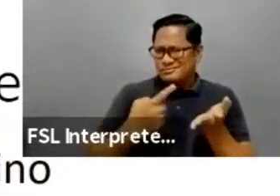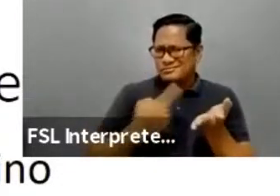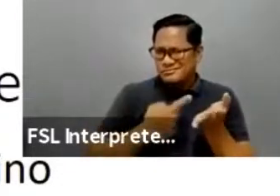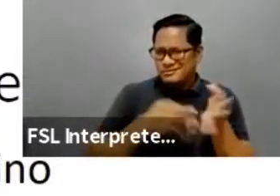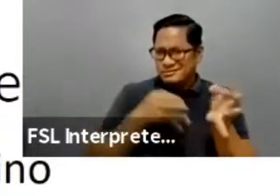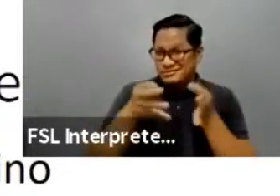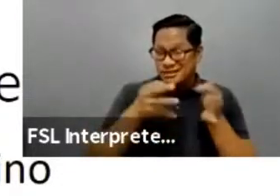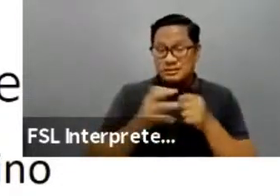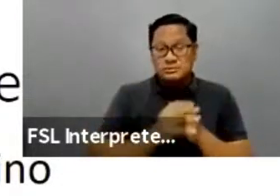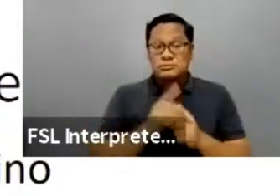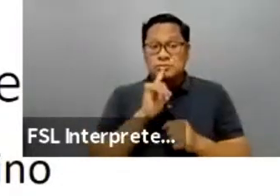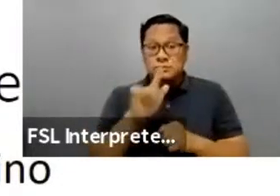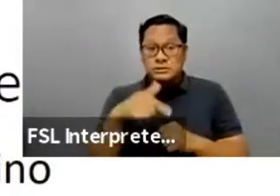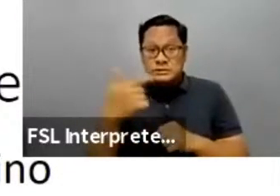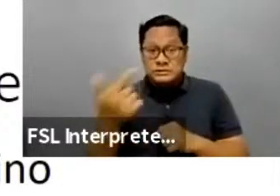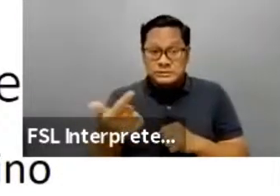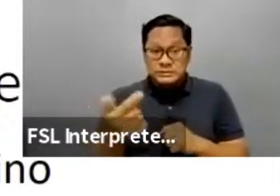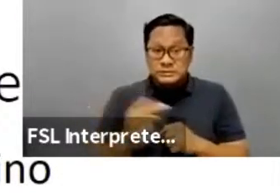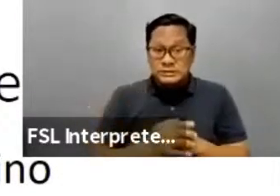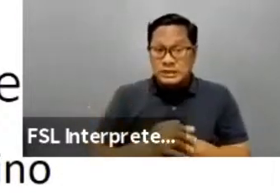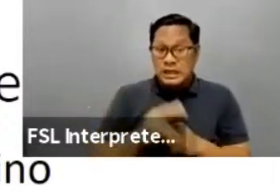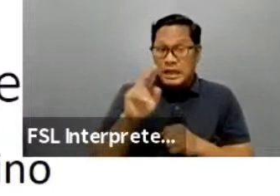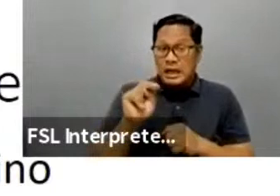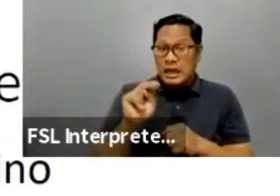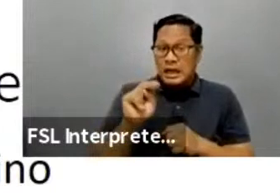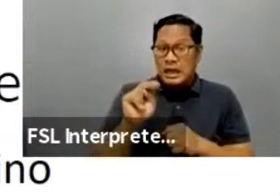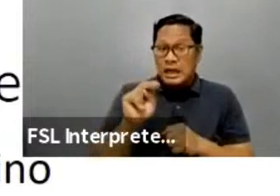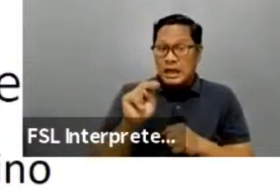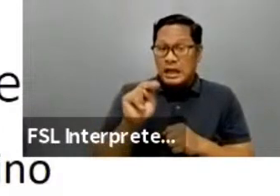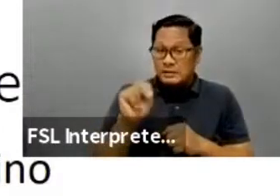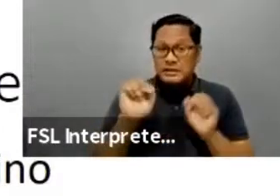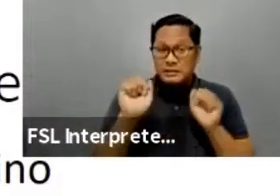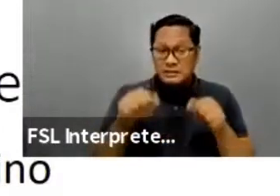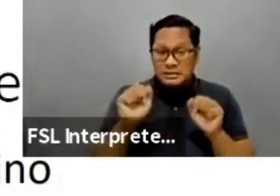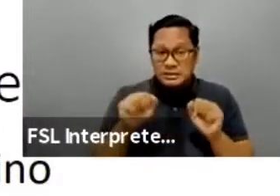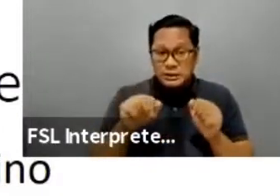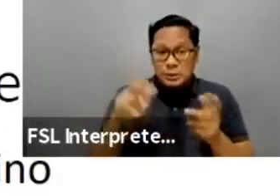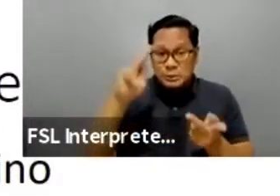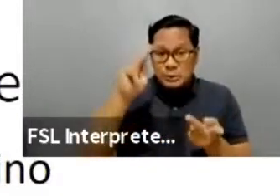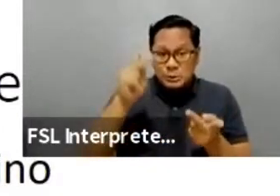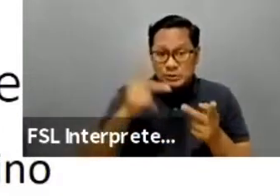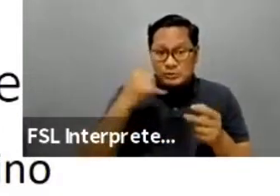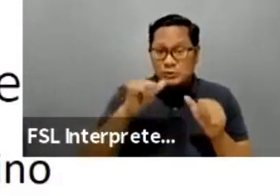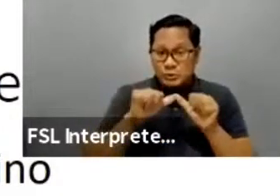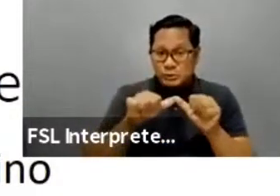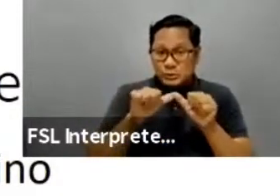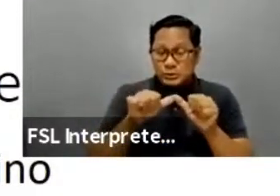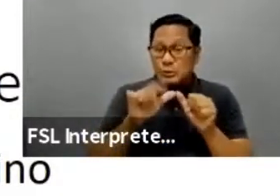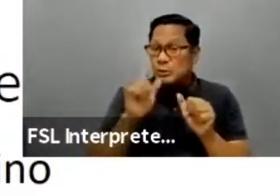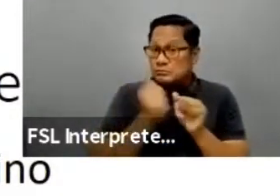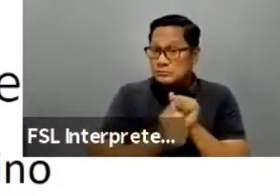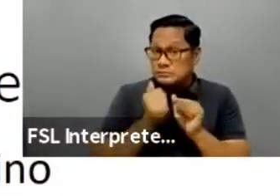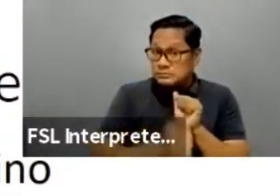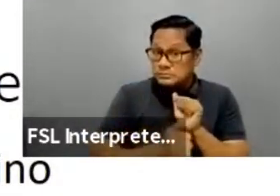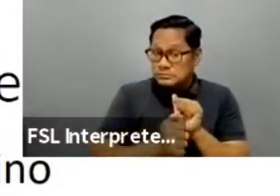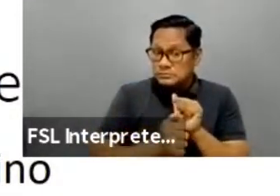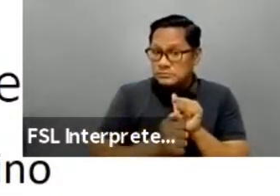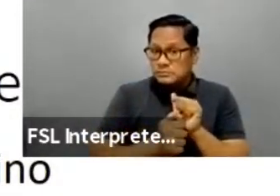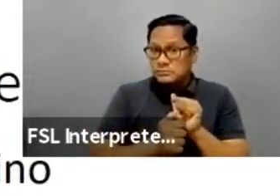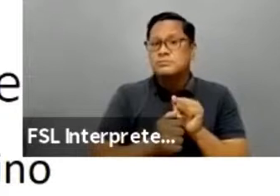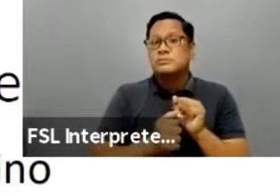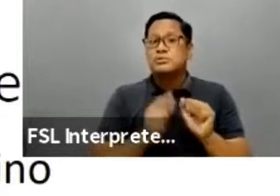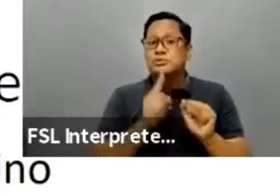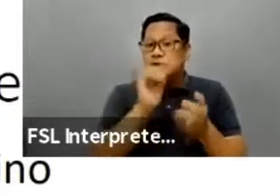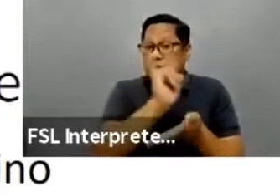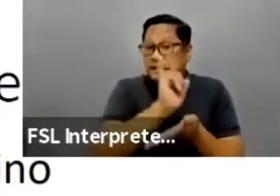And this inability to upgrade our institutional capacities purposefully and sustainably. Ibig sabihin, yung